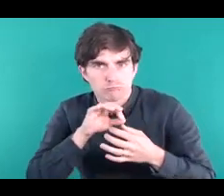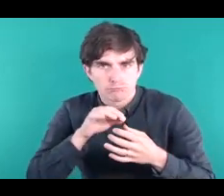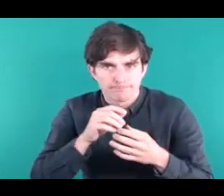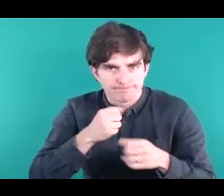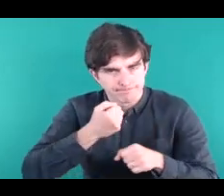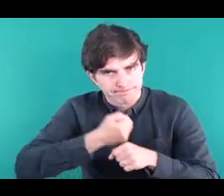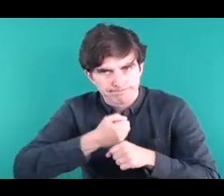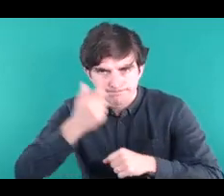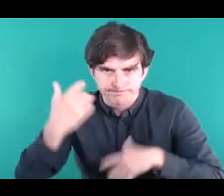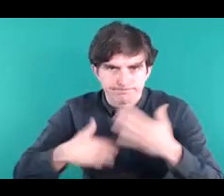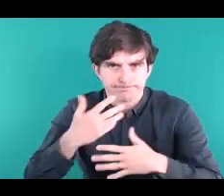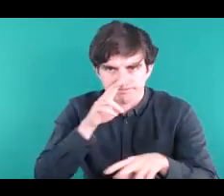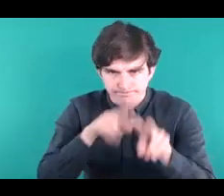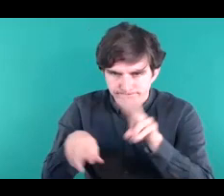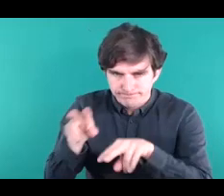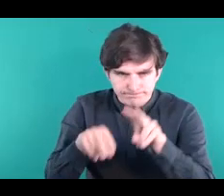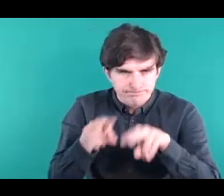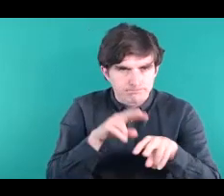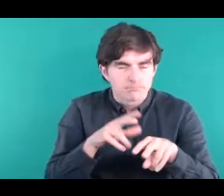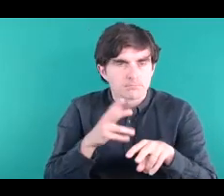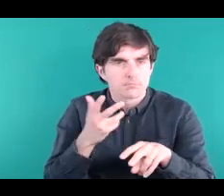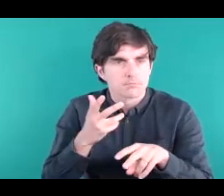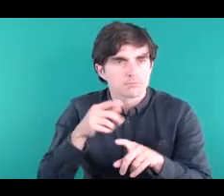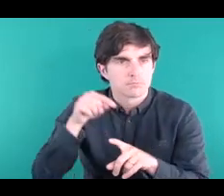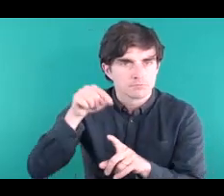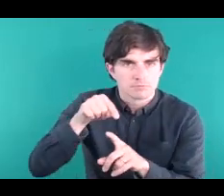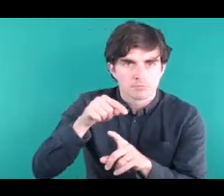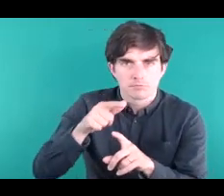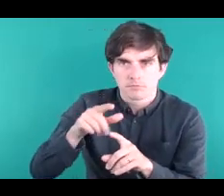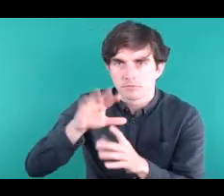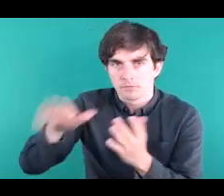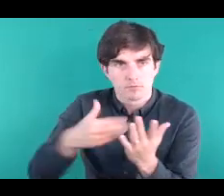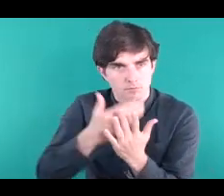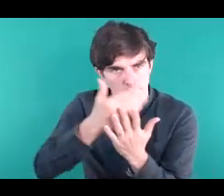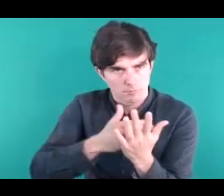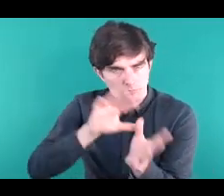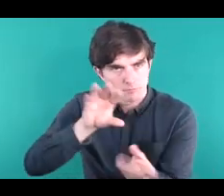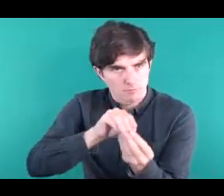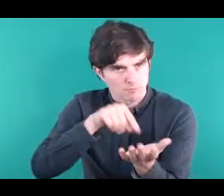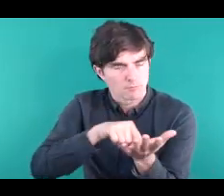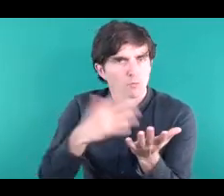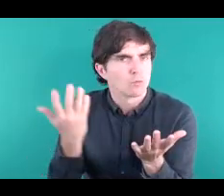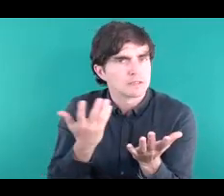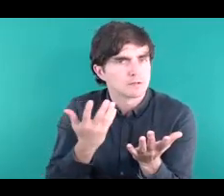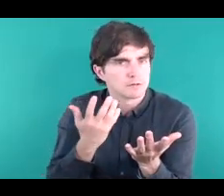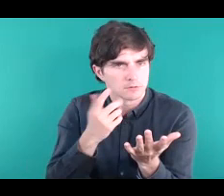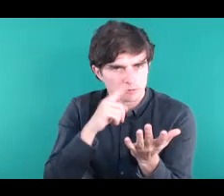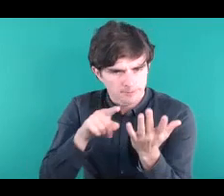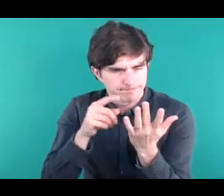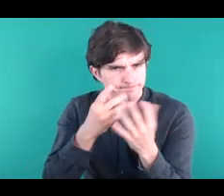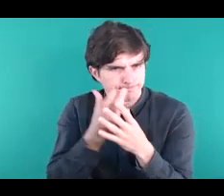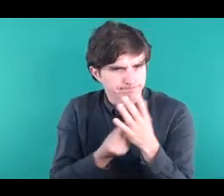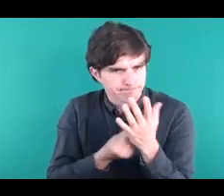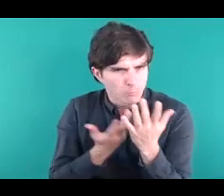has finally attracted the attention of different programs, different organizations to start looking at this